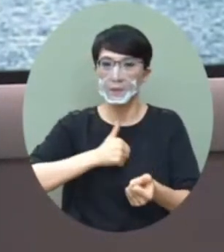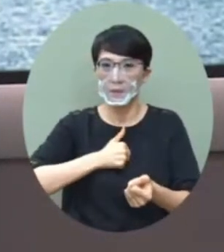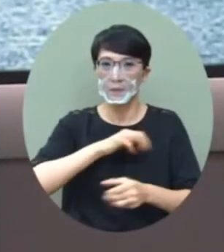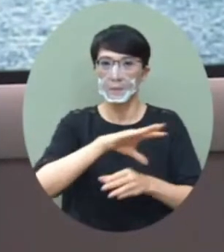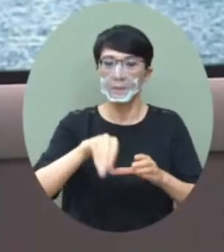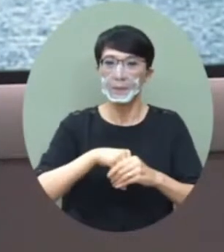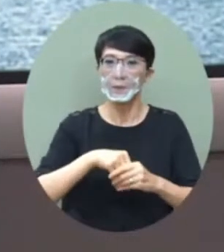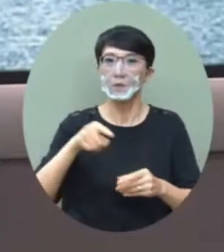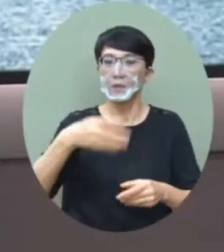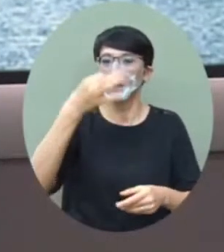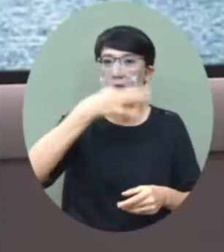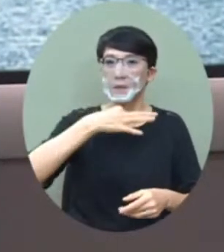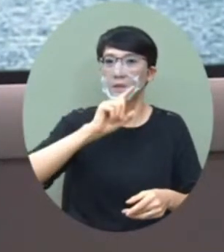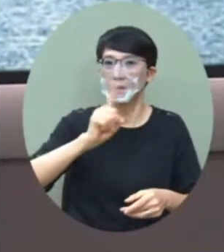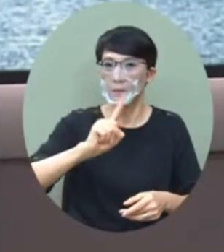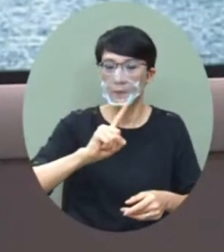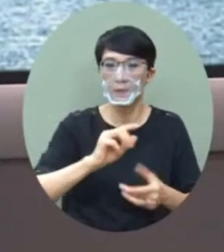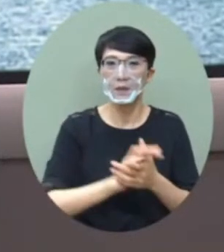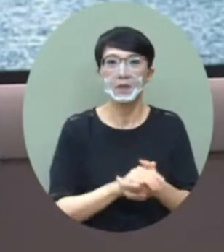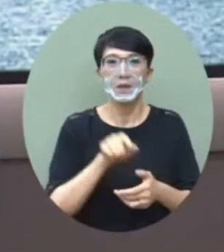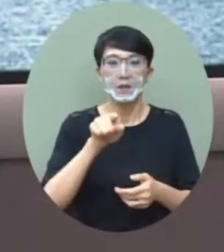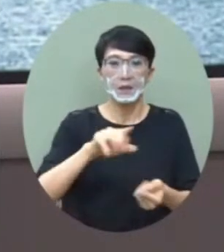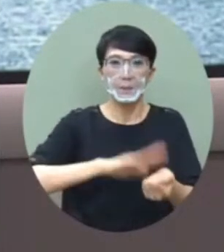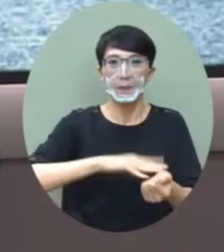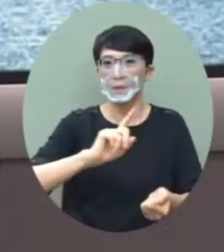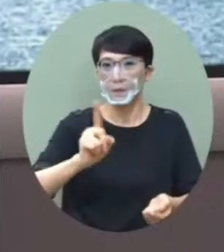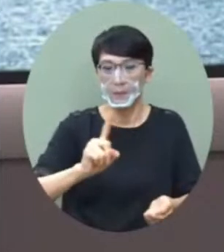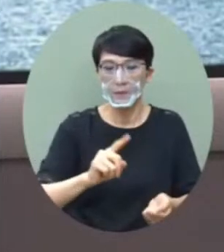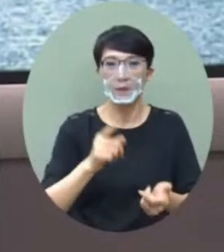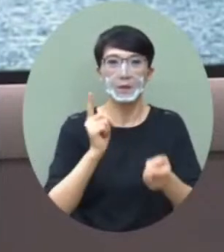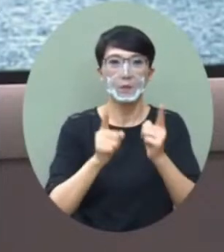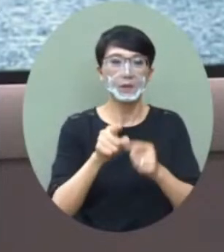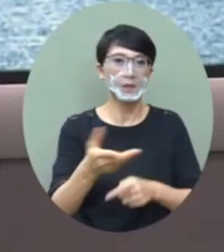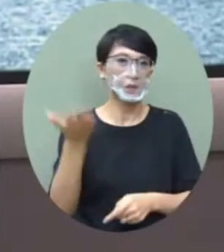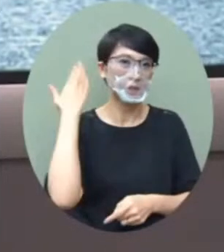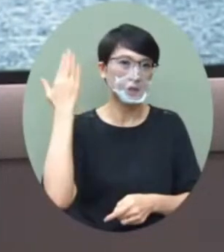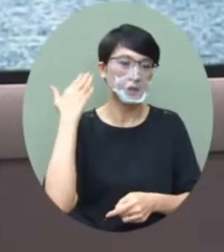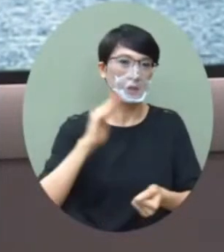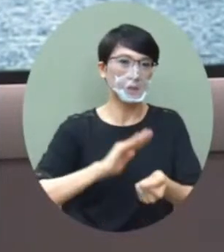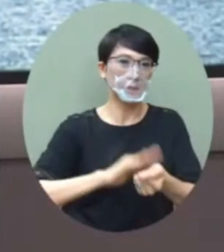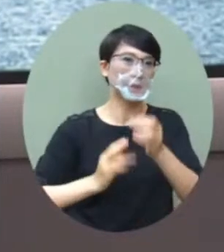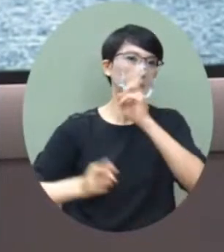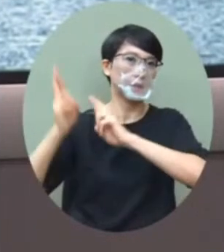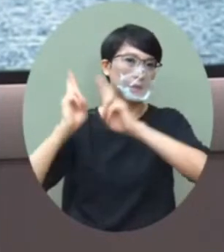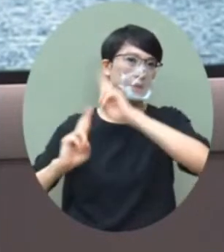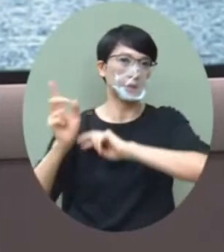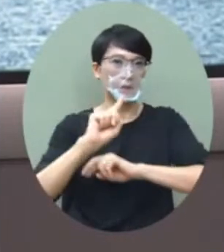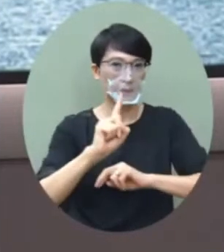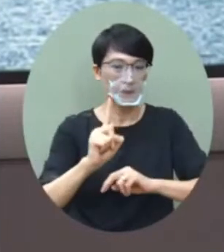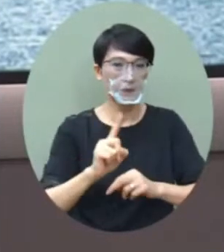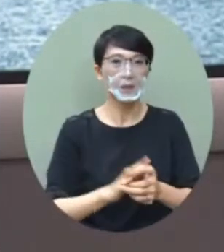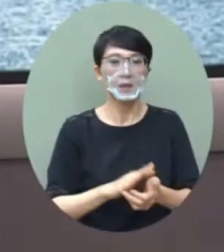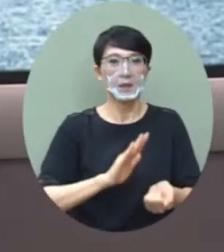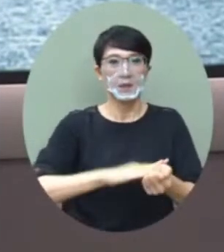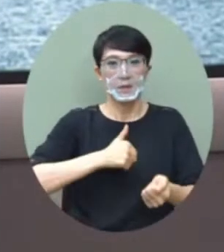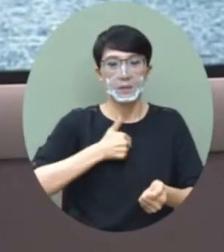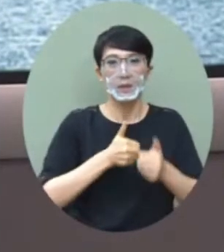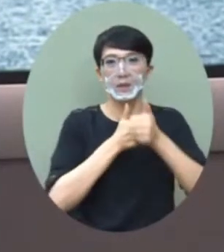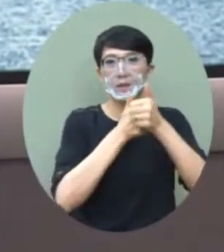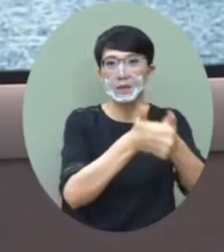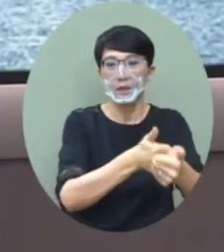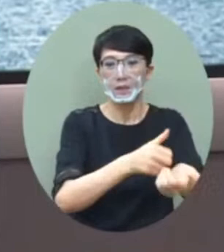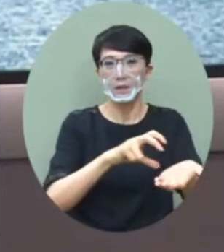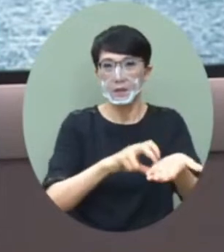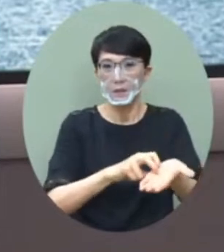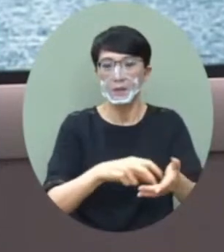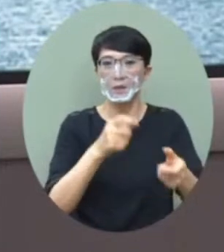think members of the public should tell everything about yourself to your doctors, medication you are taking, your medical